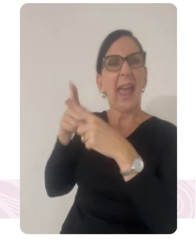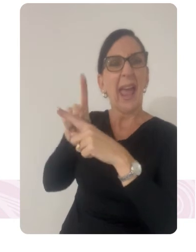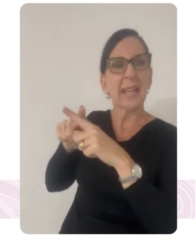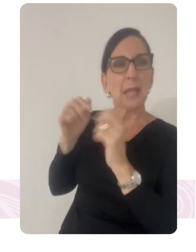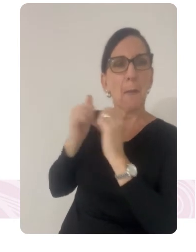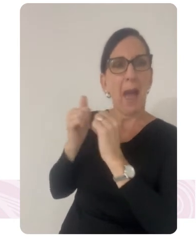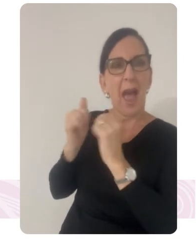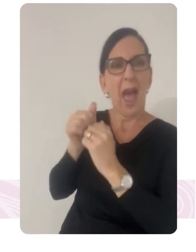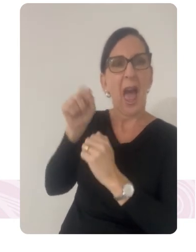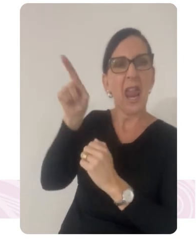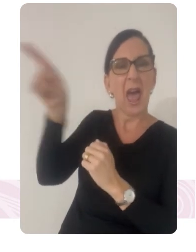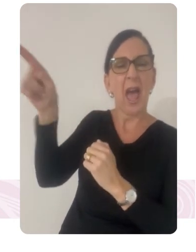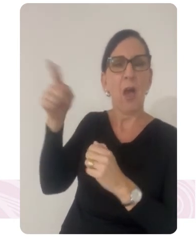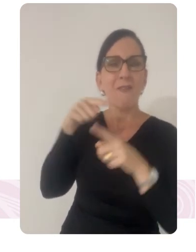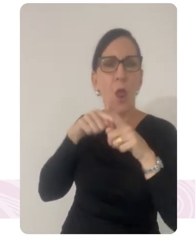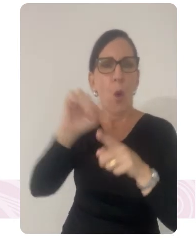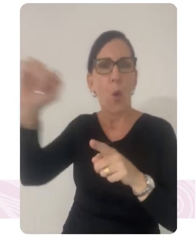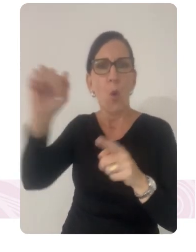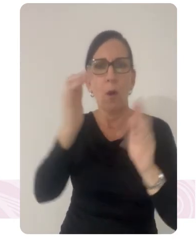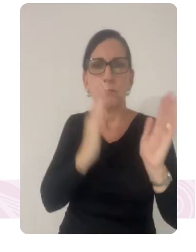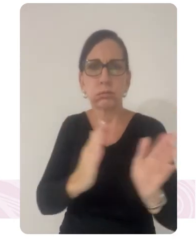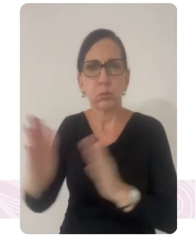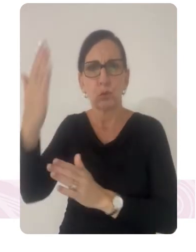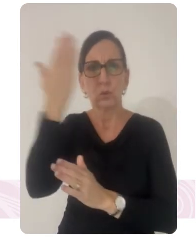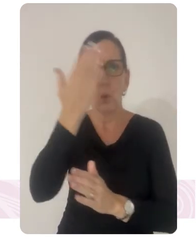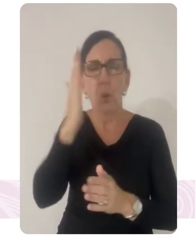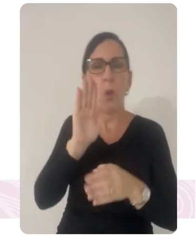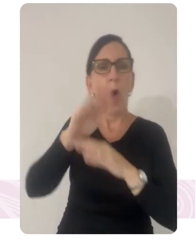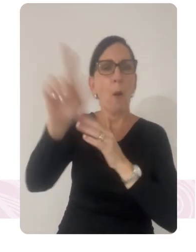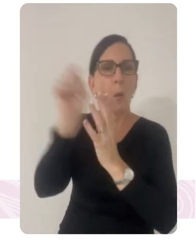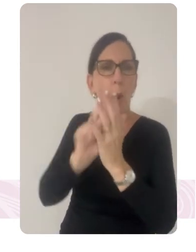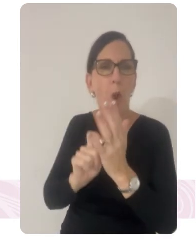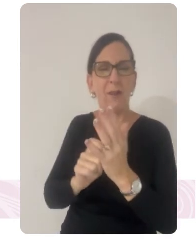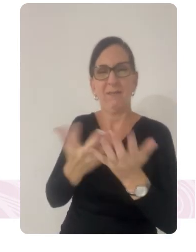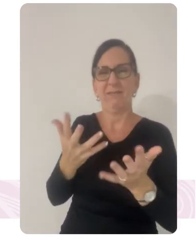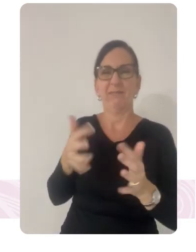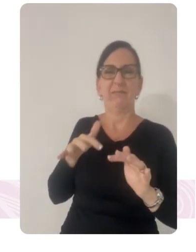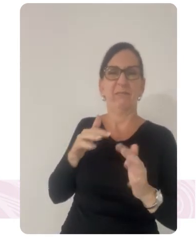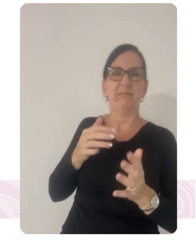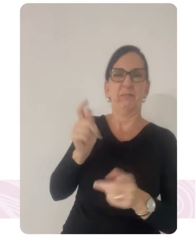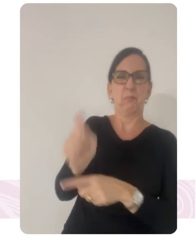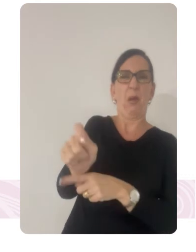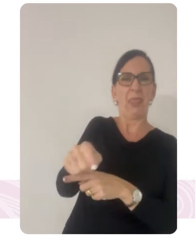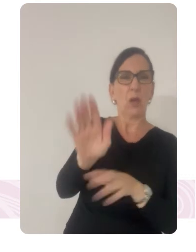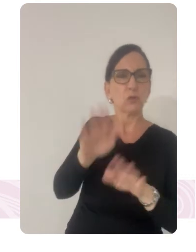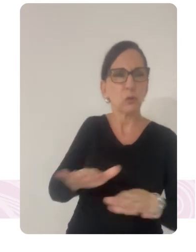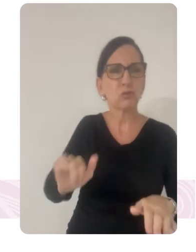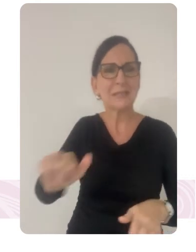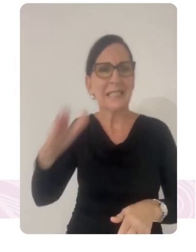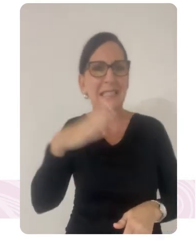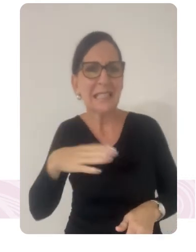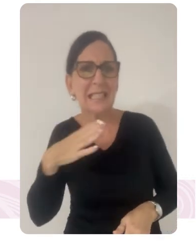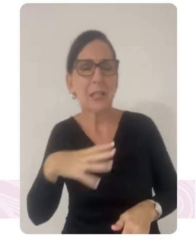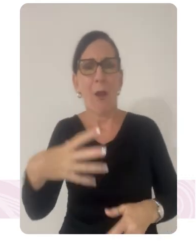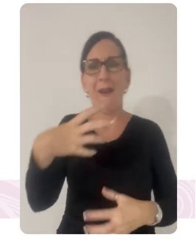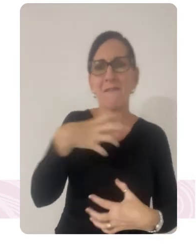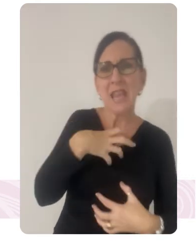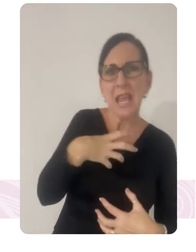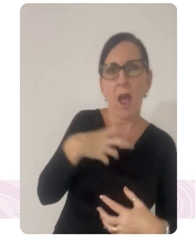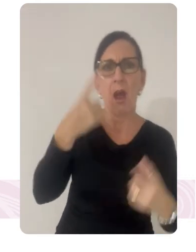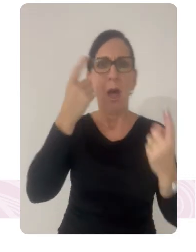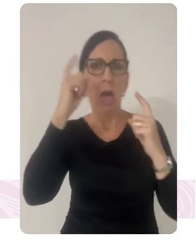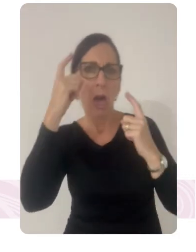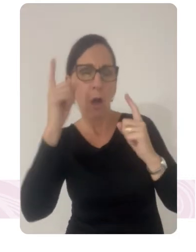school schedules and homework, ridiculing the children's needs, wants, fears, aspirations, or